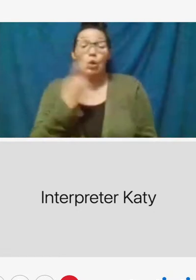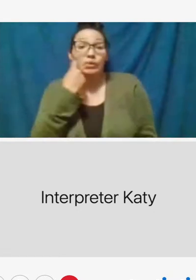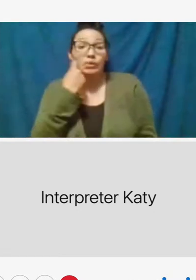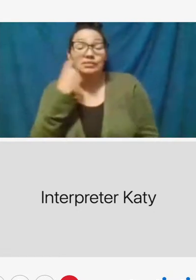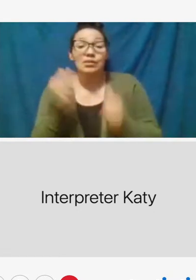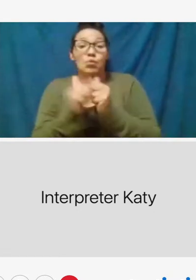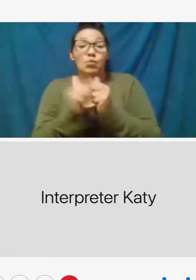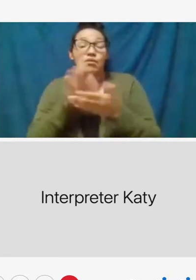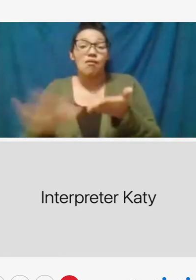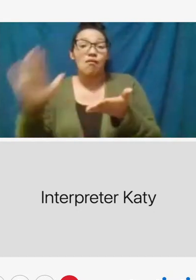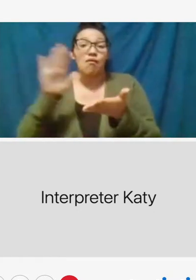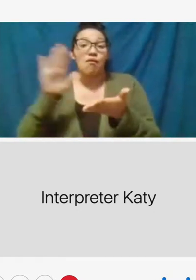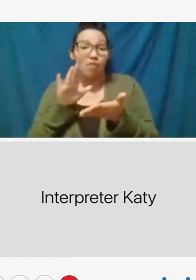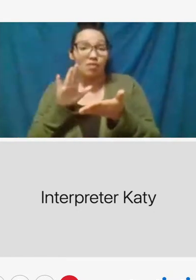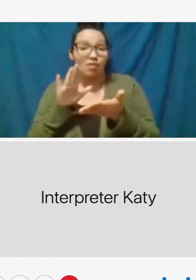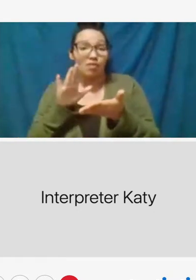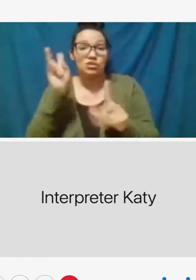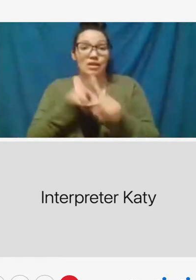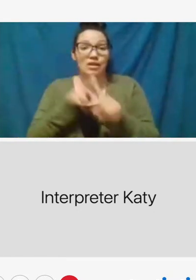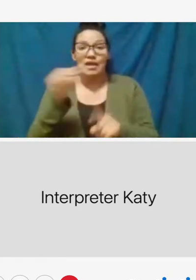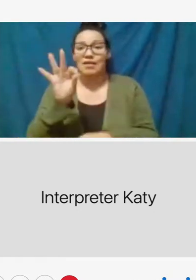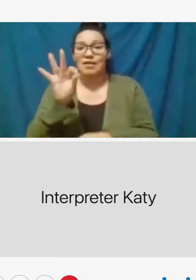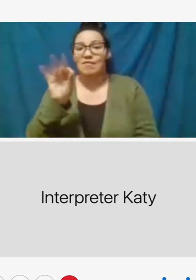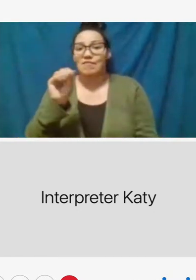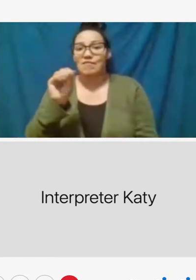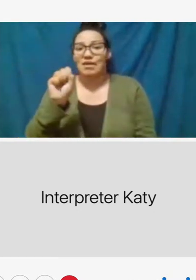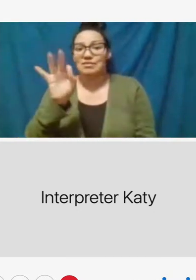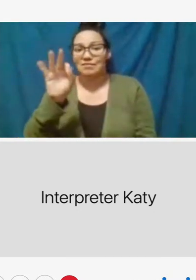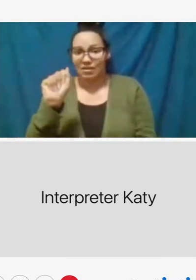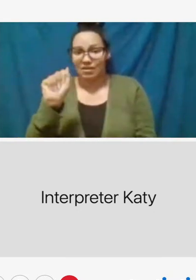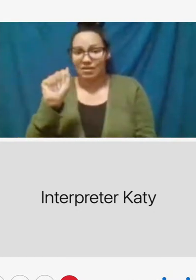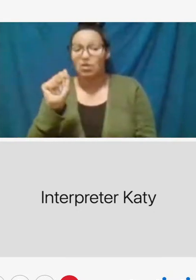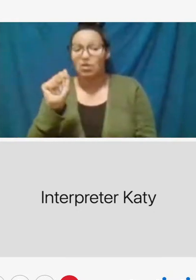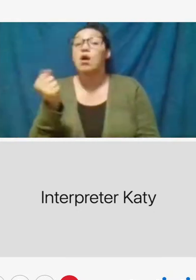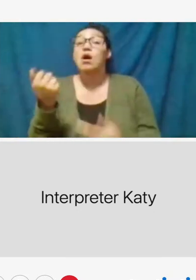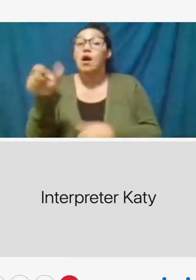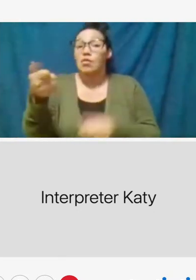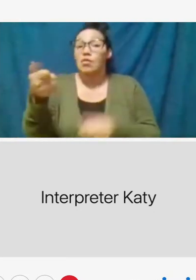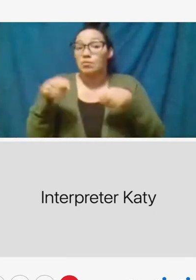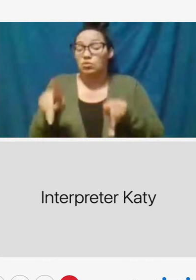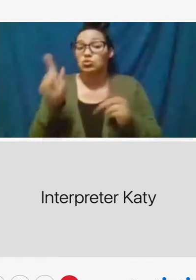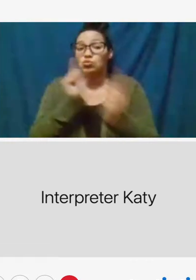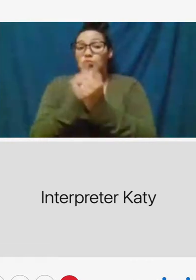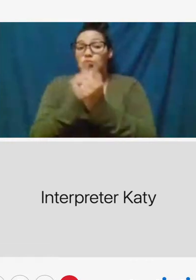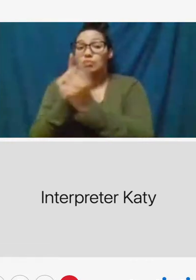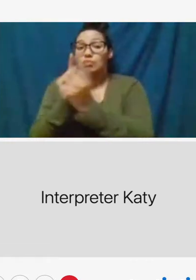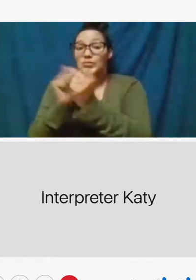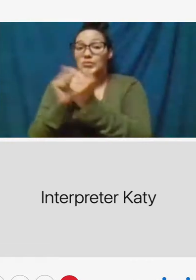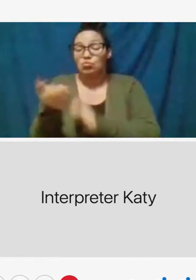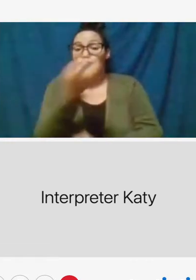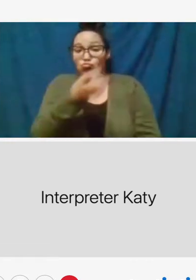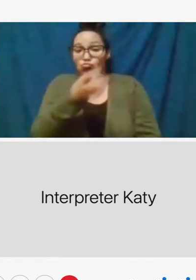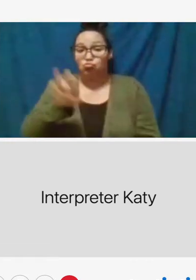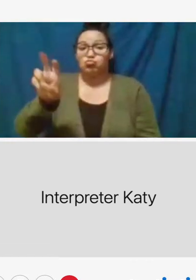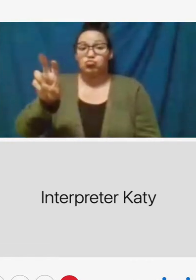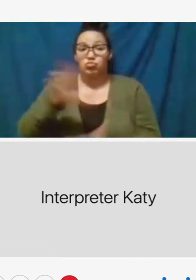faster students also had the opportunity to meet with many college iders to make the transition to college